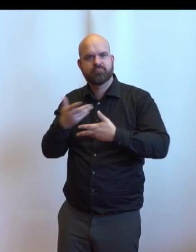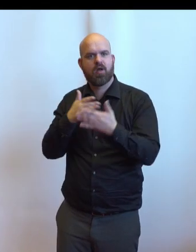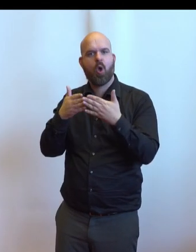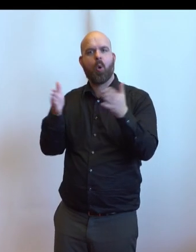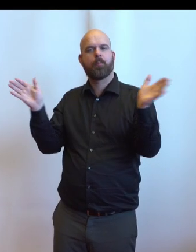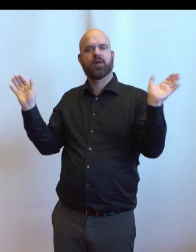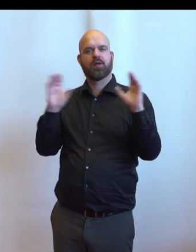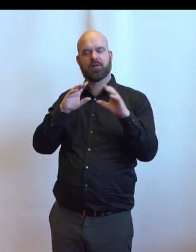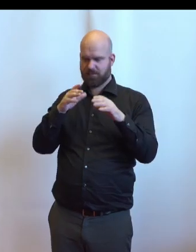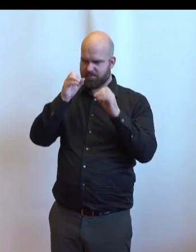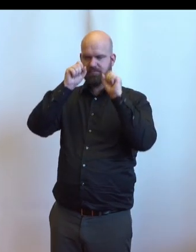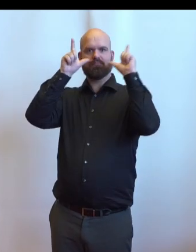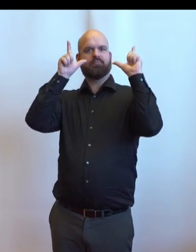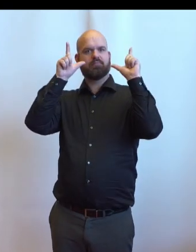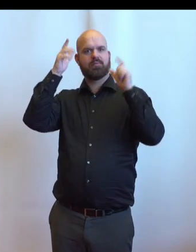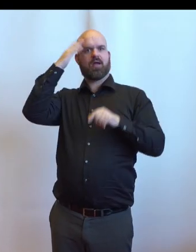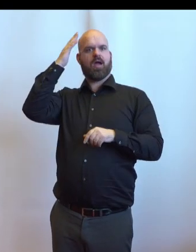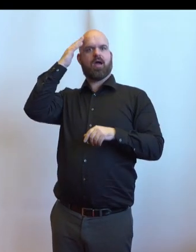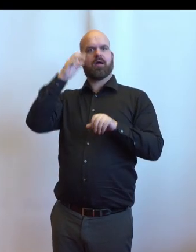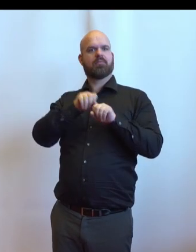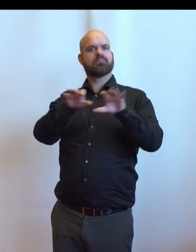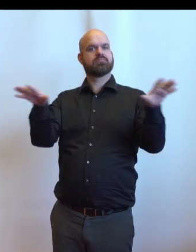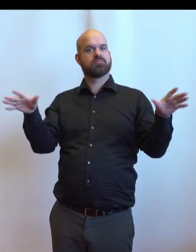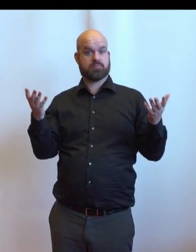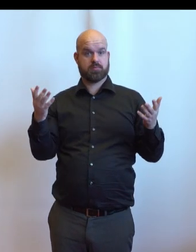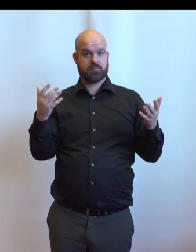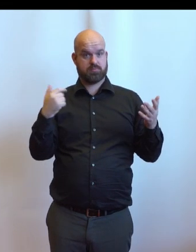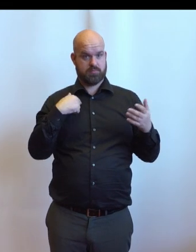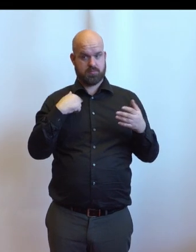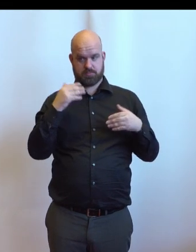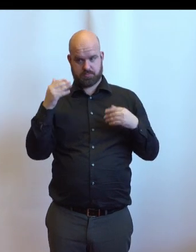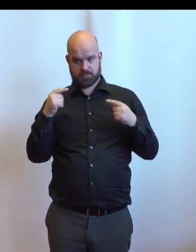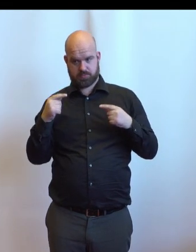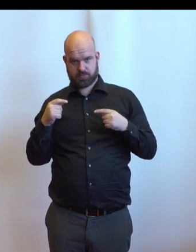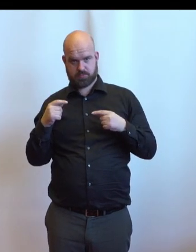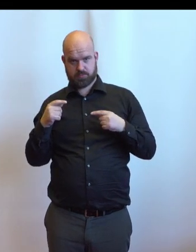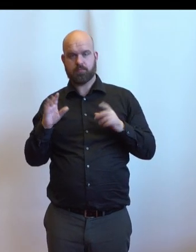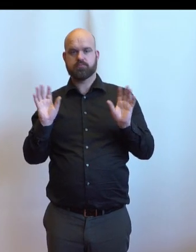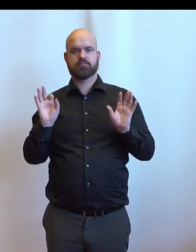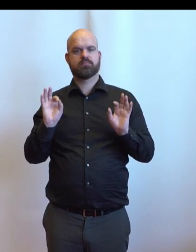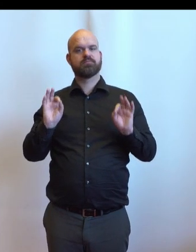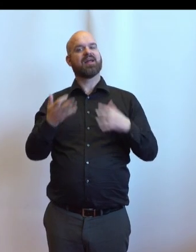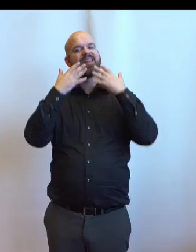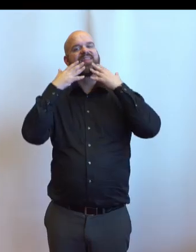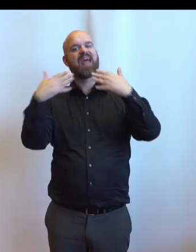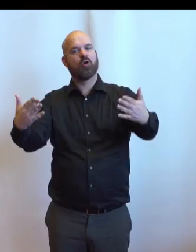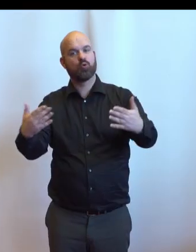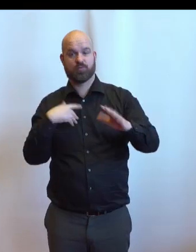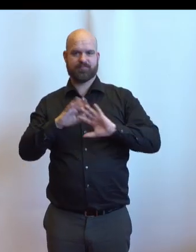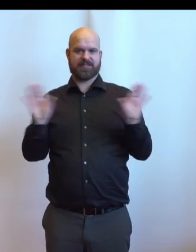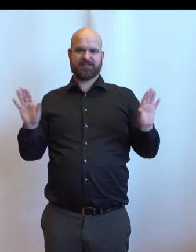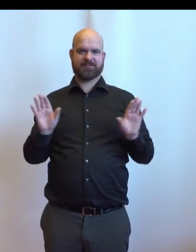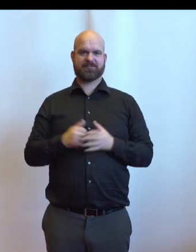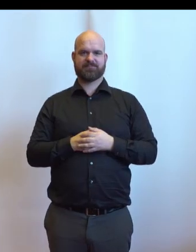think we're pretty much at the end of my slides. Just check, see if we've got any Easter eggs. Last one. Thank you. Okay.